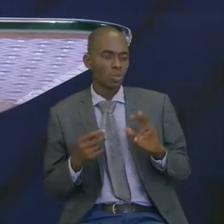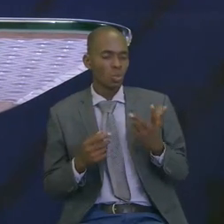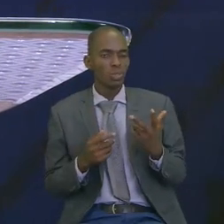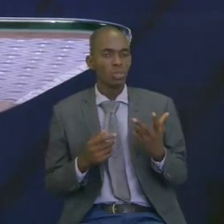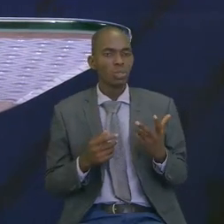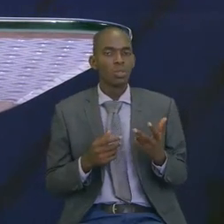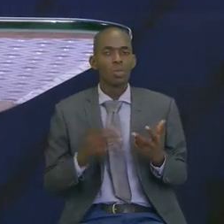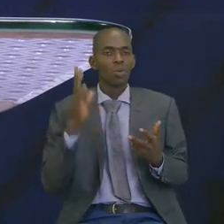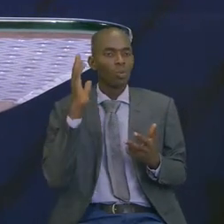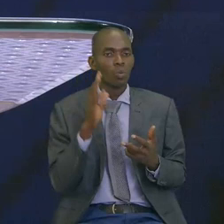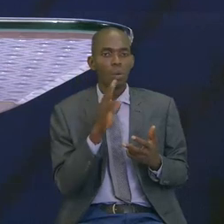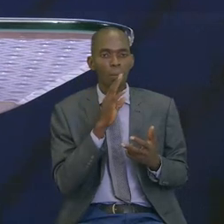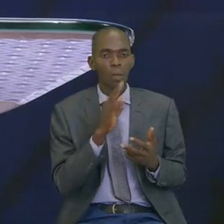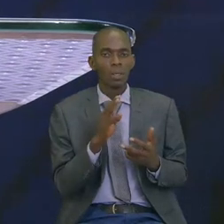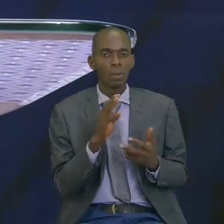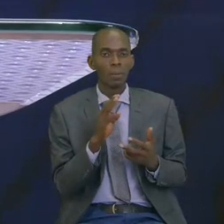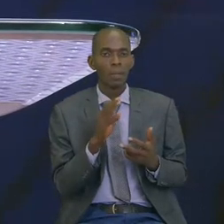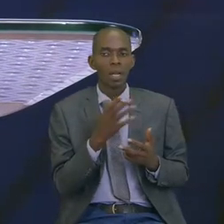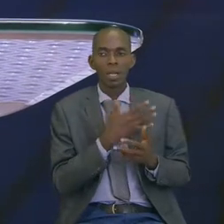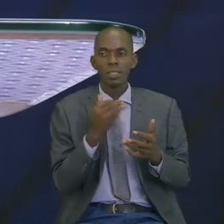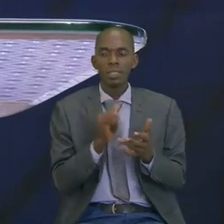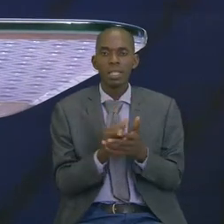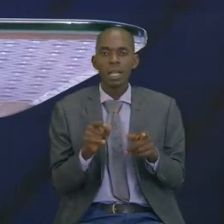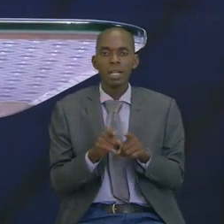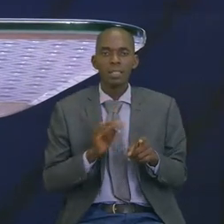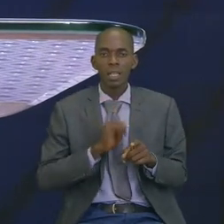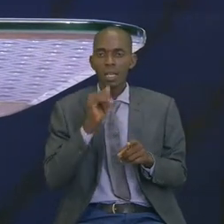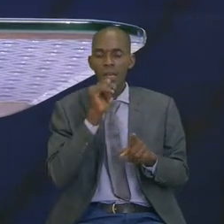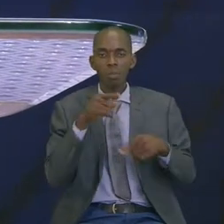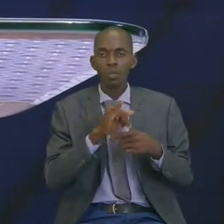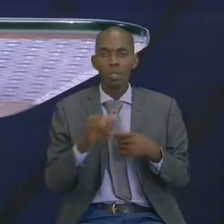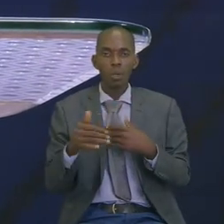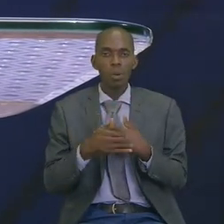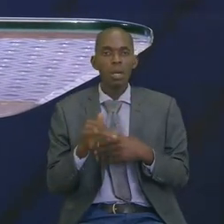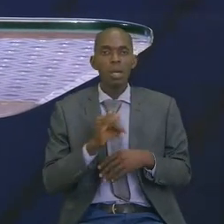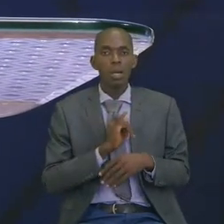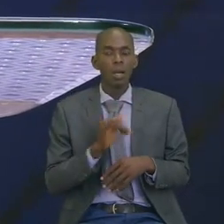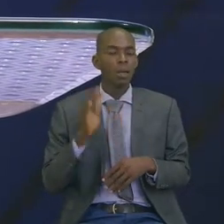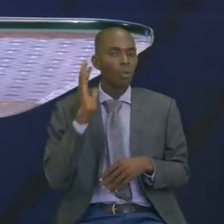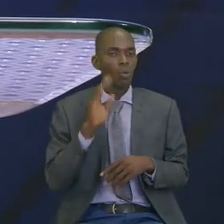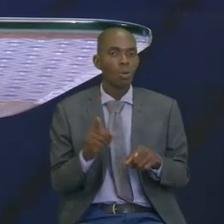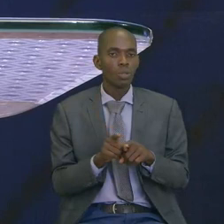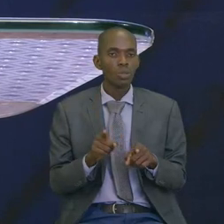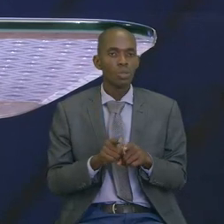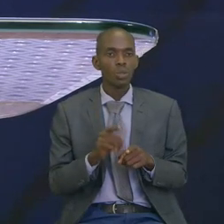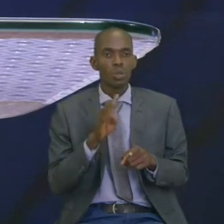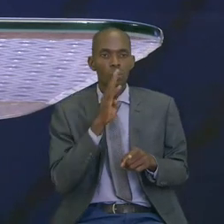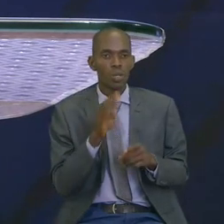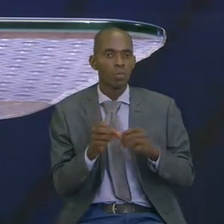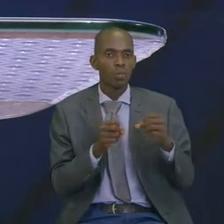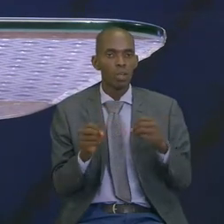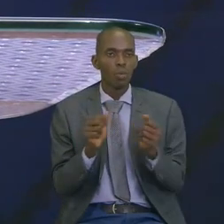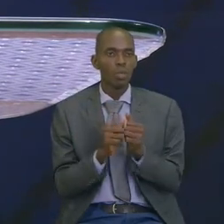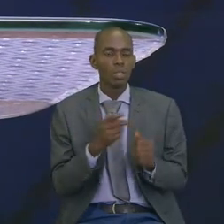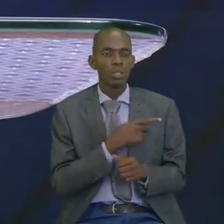broke through and came. And he said, now as I'm going back, I'll be also fighting with the prince of Persia. And when I